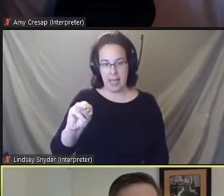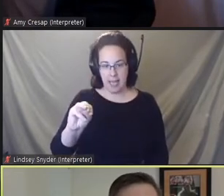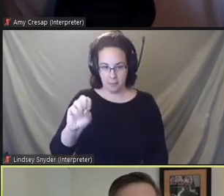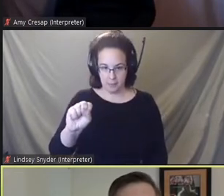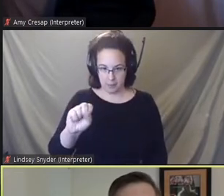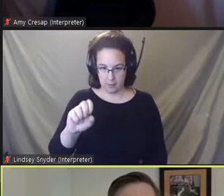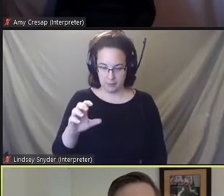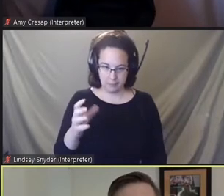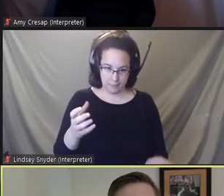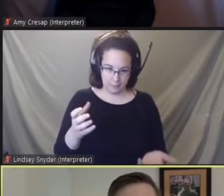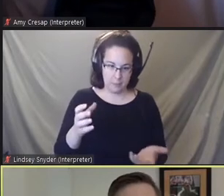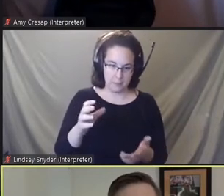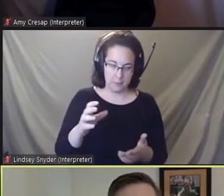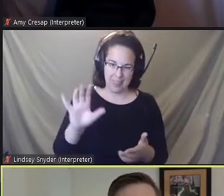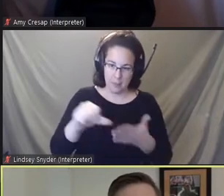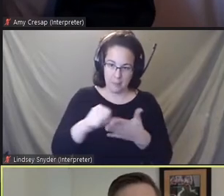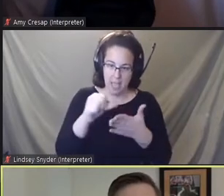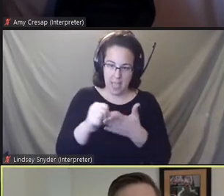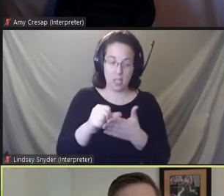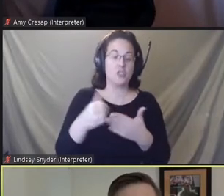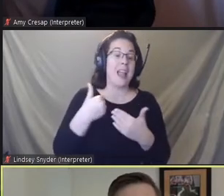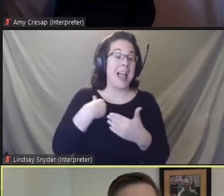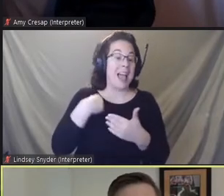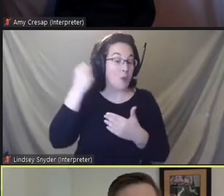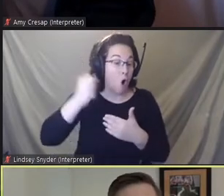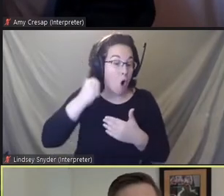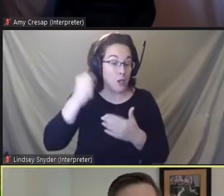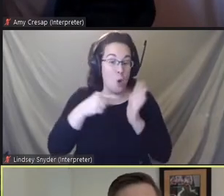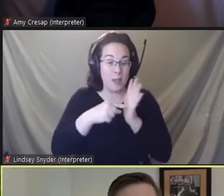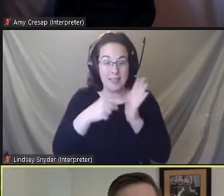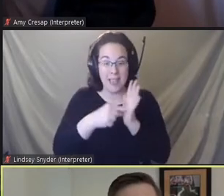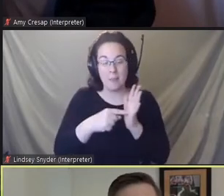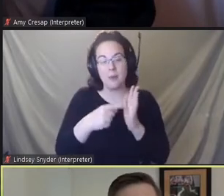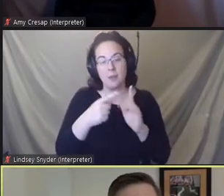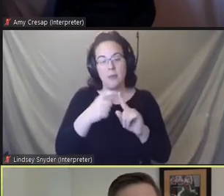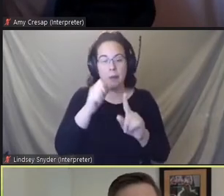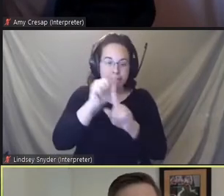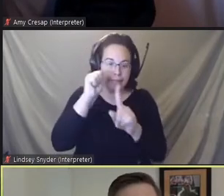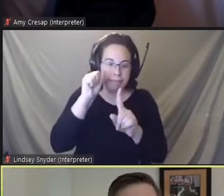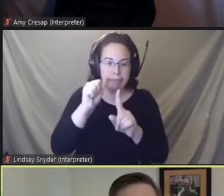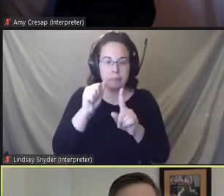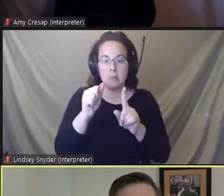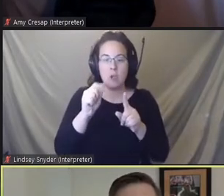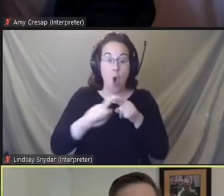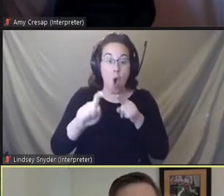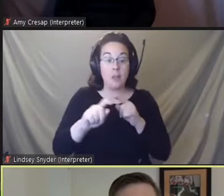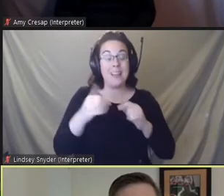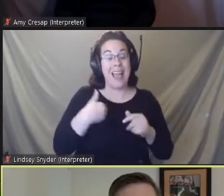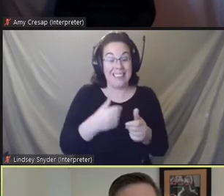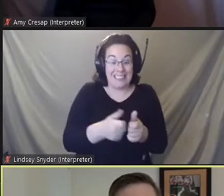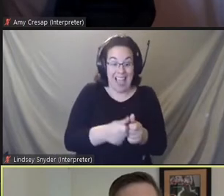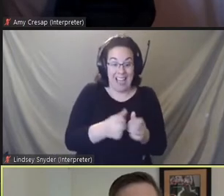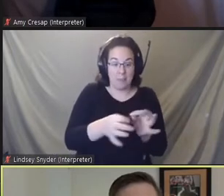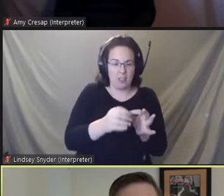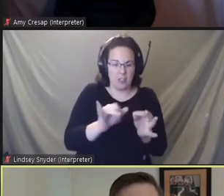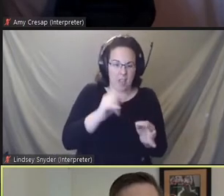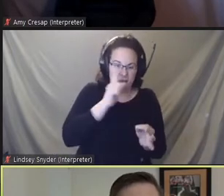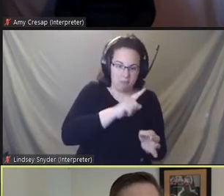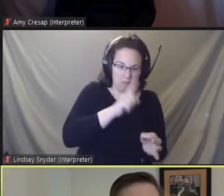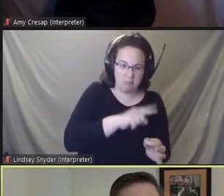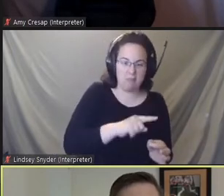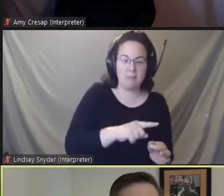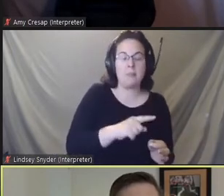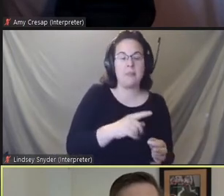It continues to have audio from scam calls, examples of scam text, as well as more targeted alerts on